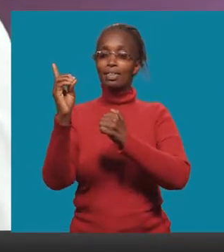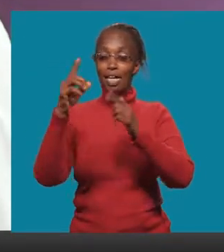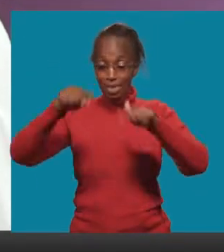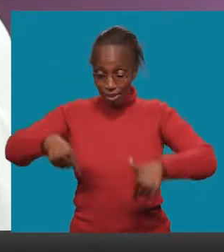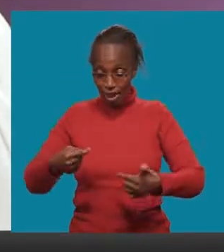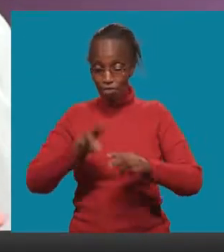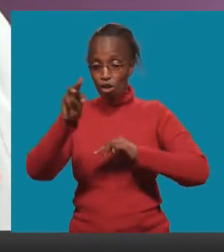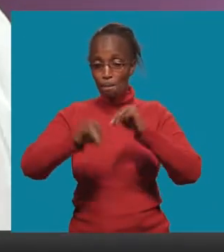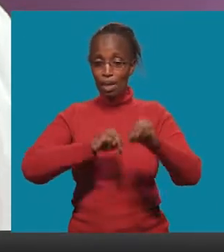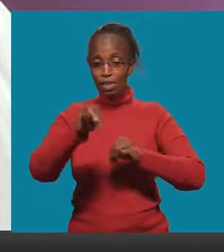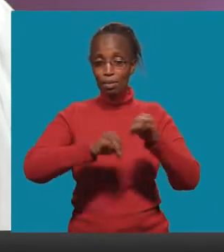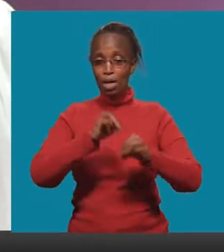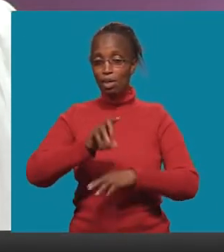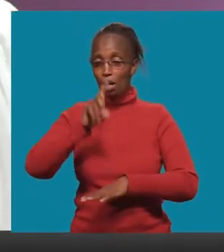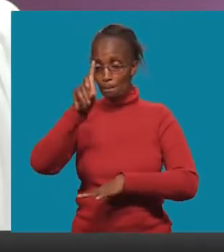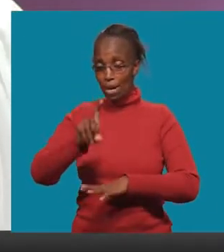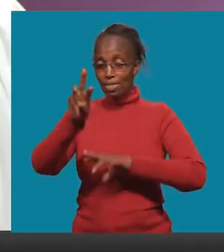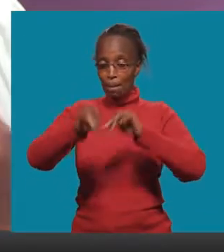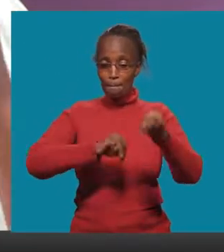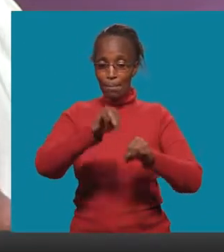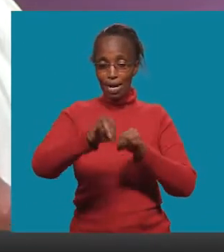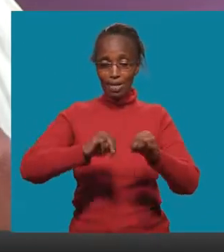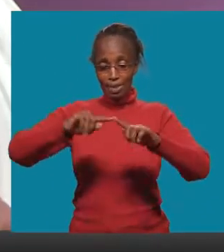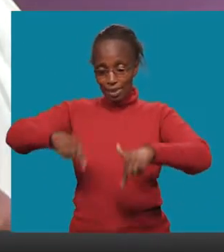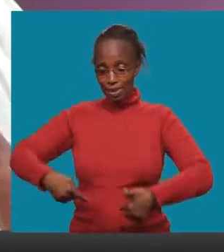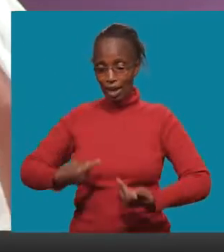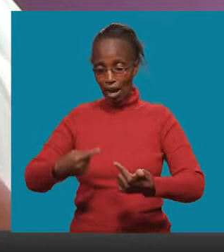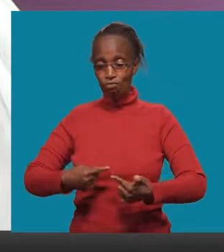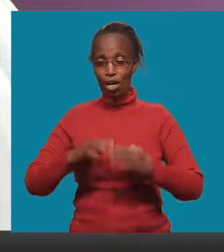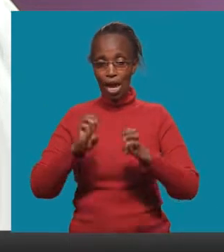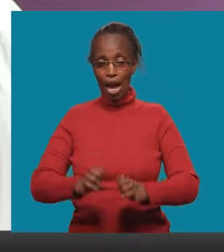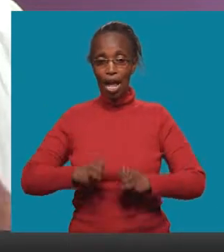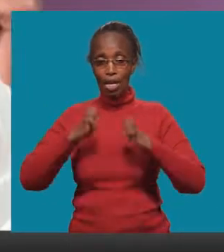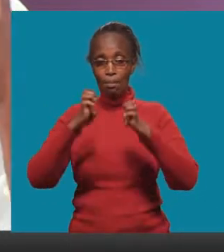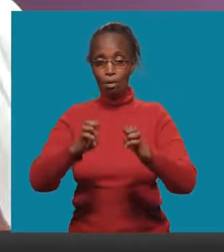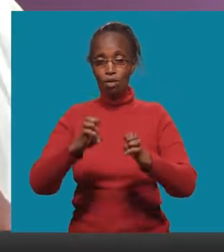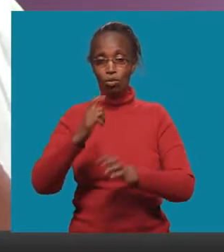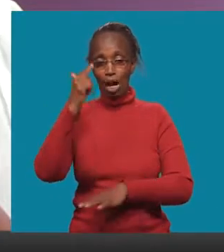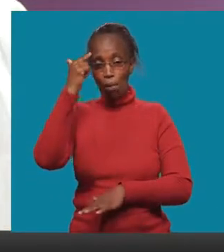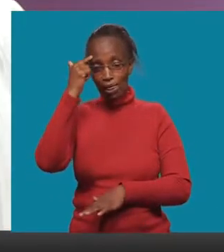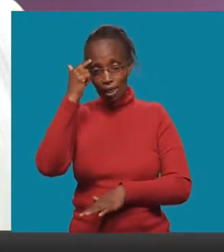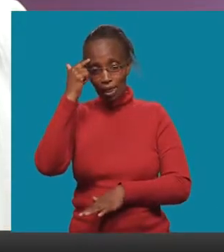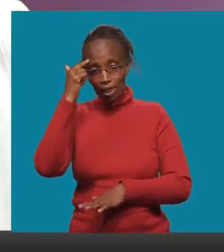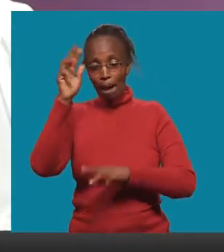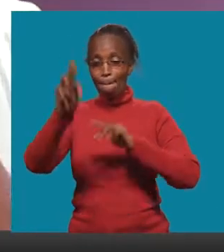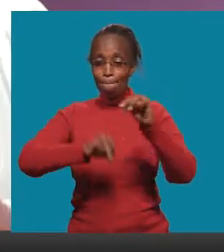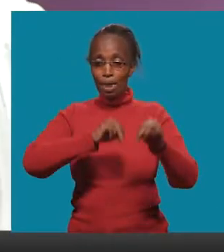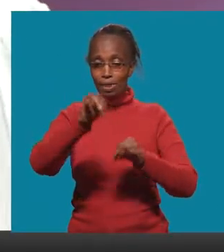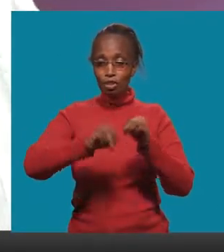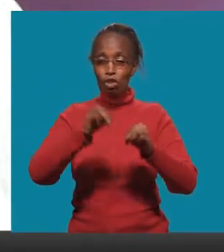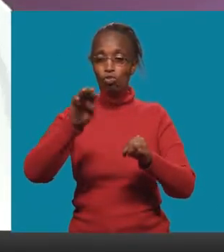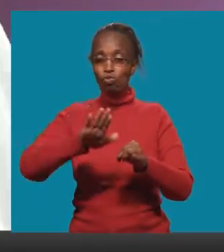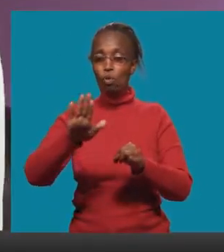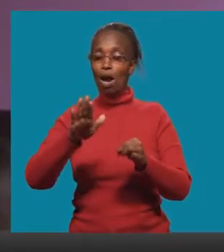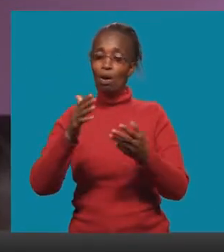discipline is self-management. We must learn to manage ourselves, manage our emotions,